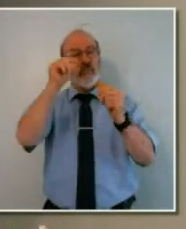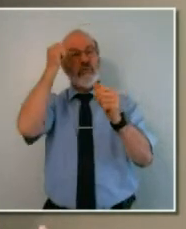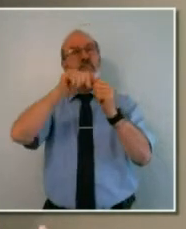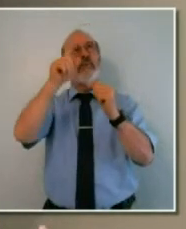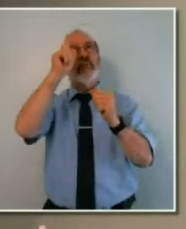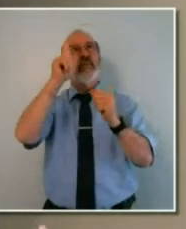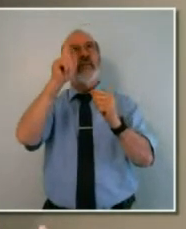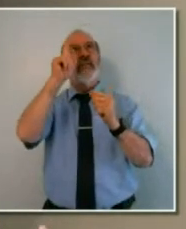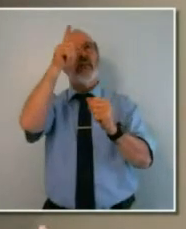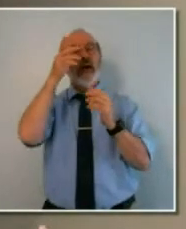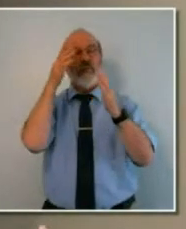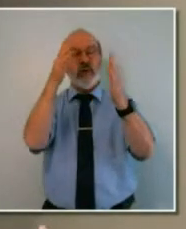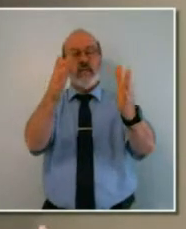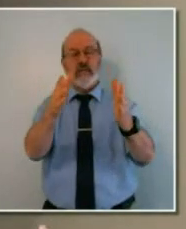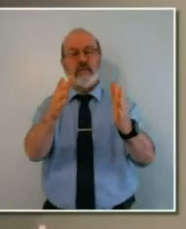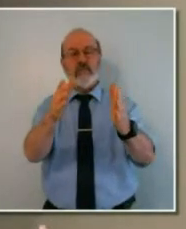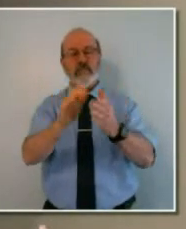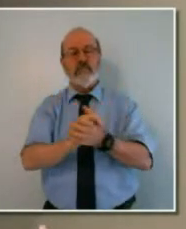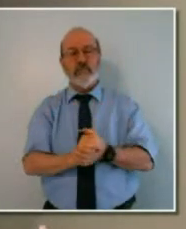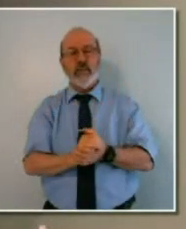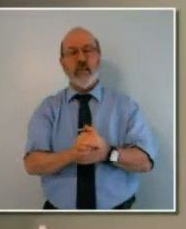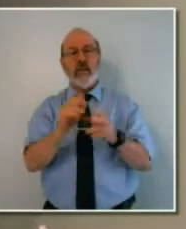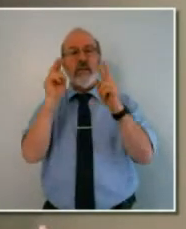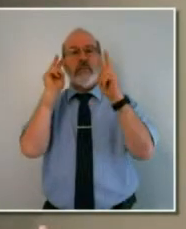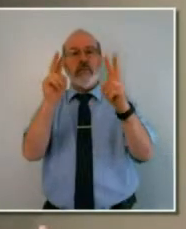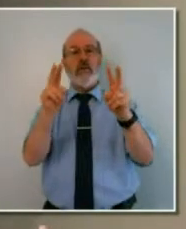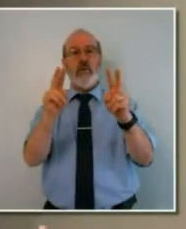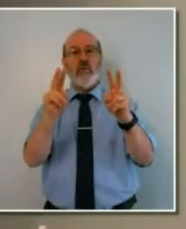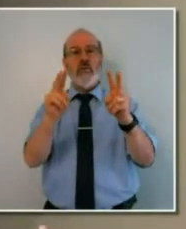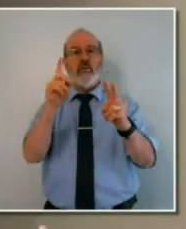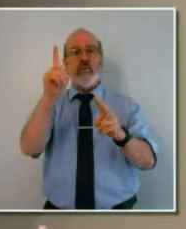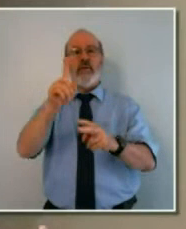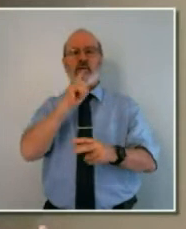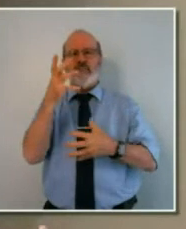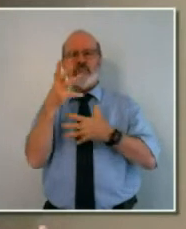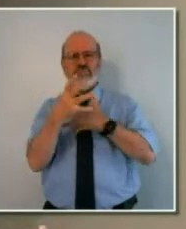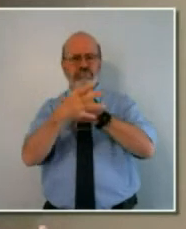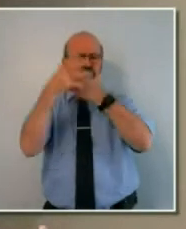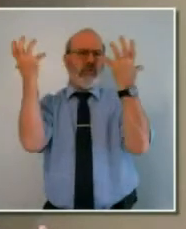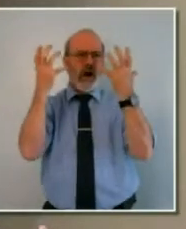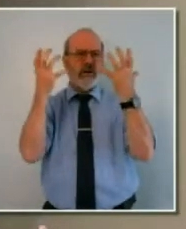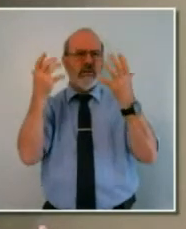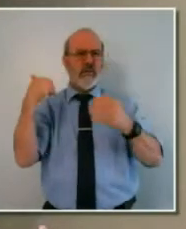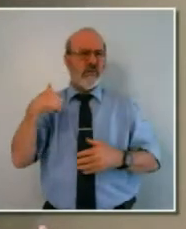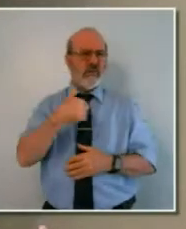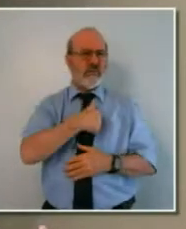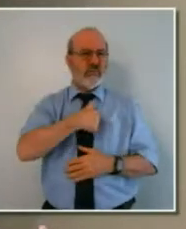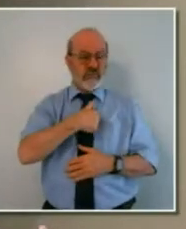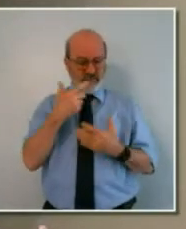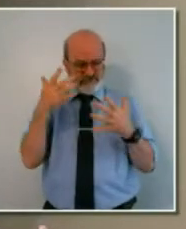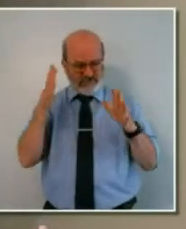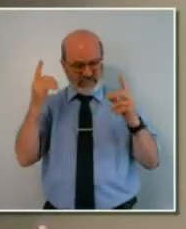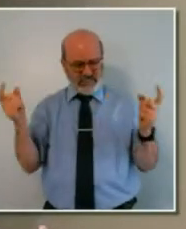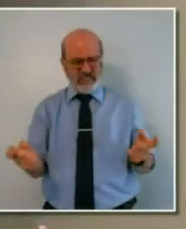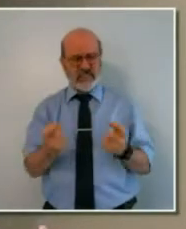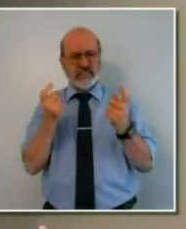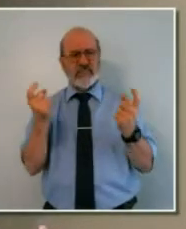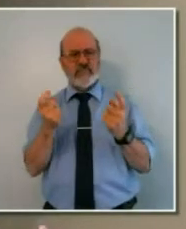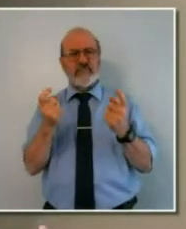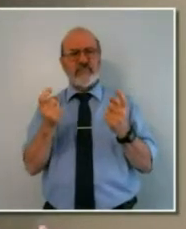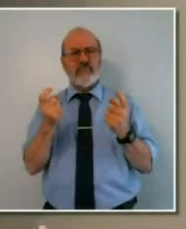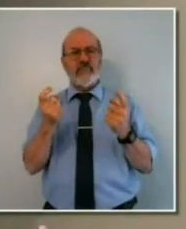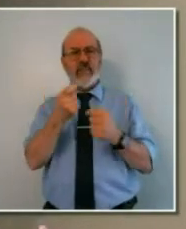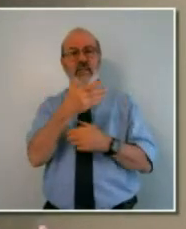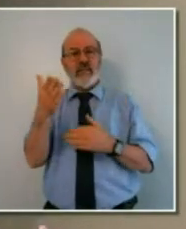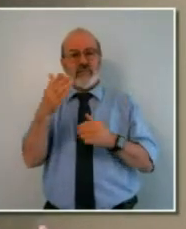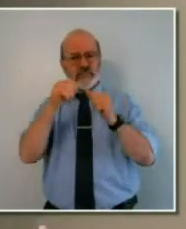ways. Behold, thou art wroth, for we have sinned. In those is